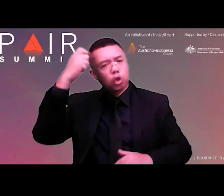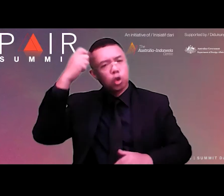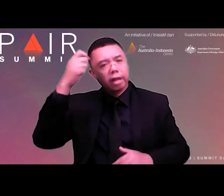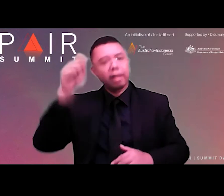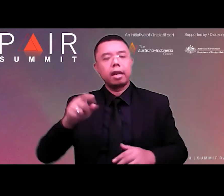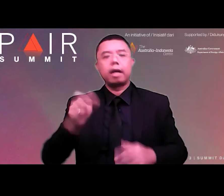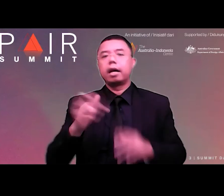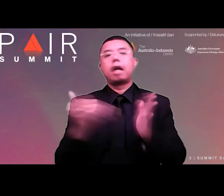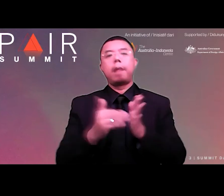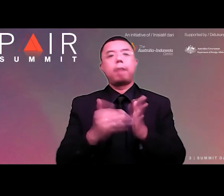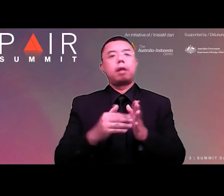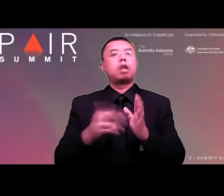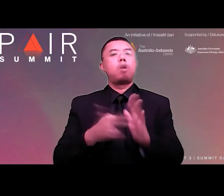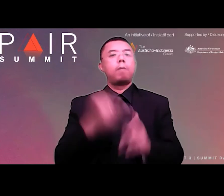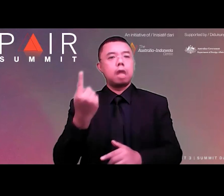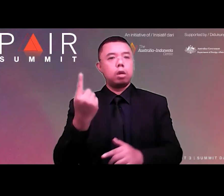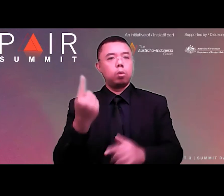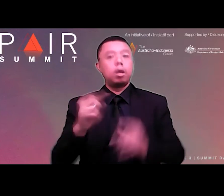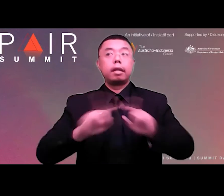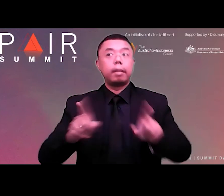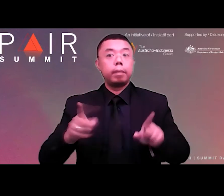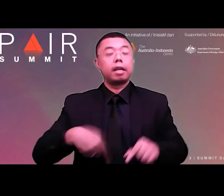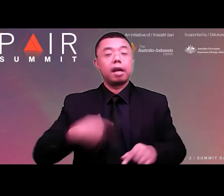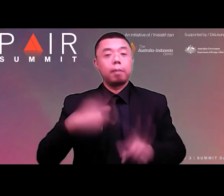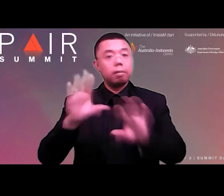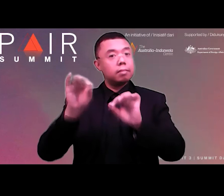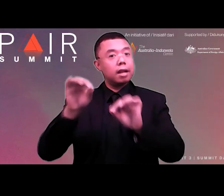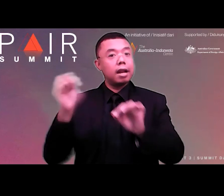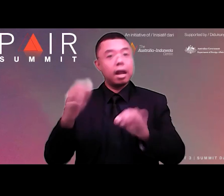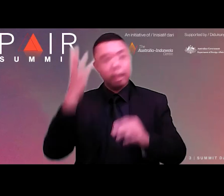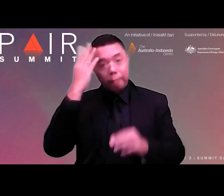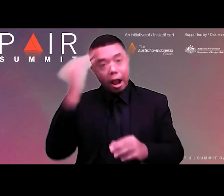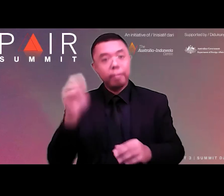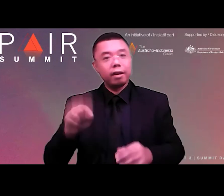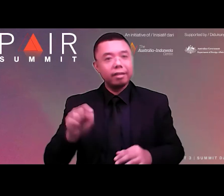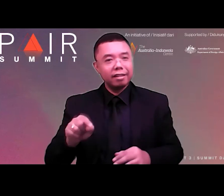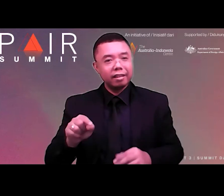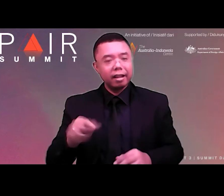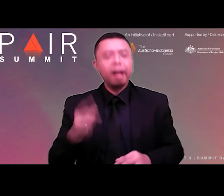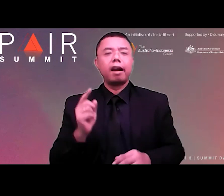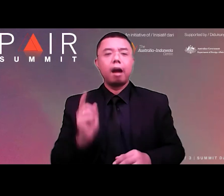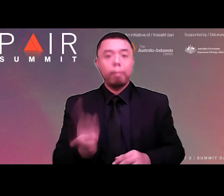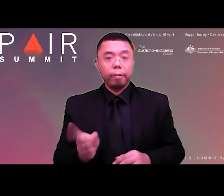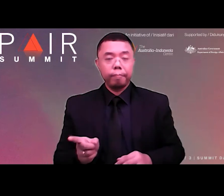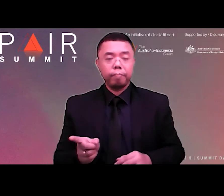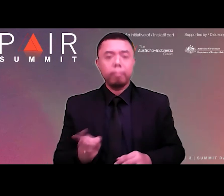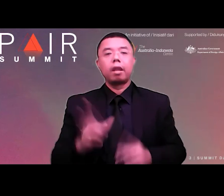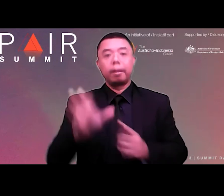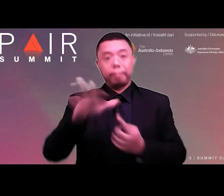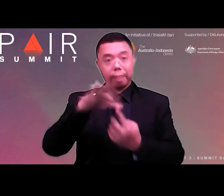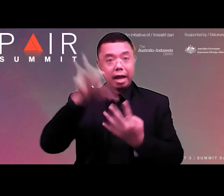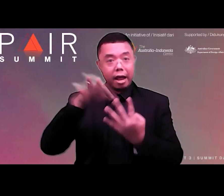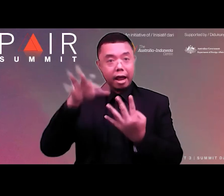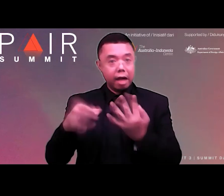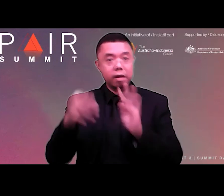did find, I think, from this experience, that policy choices that are informed by strong evidence can really